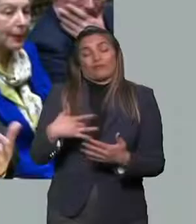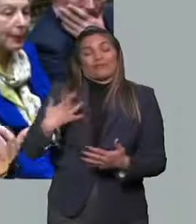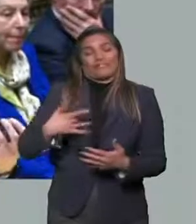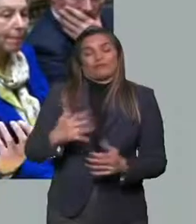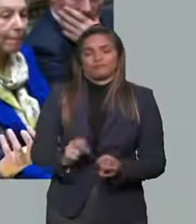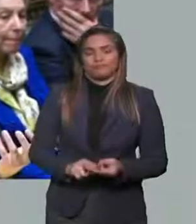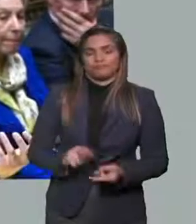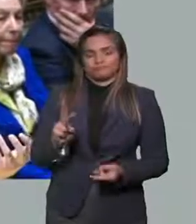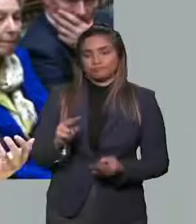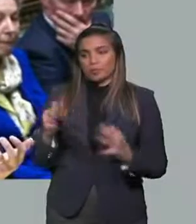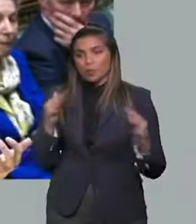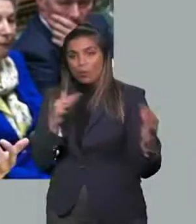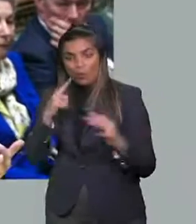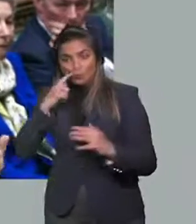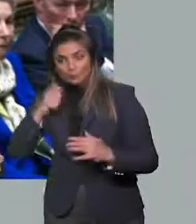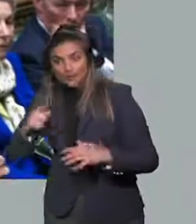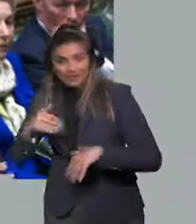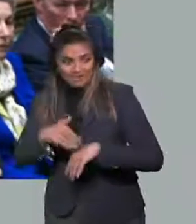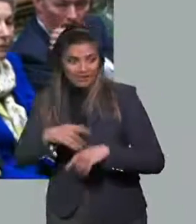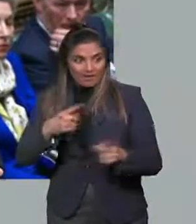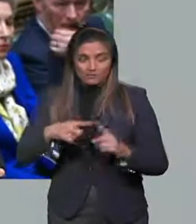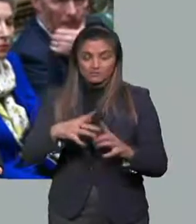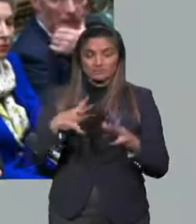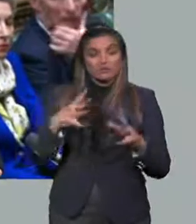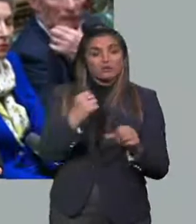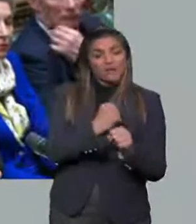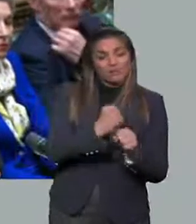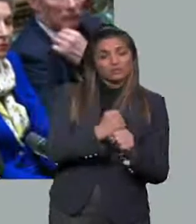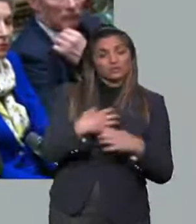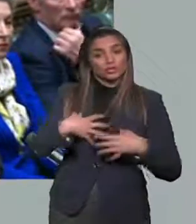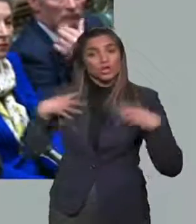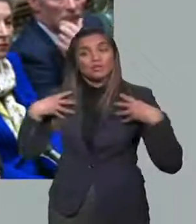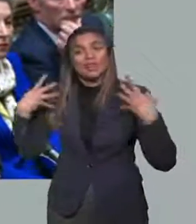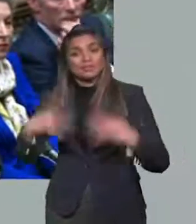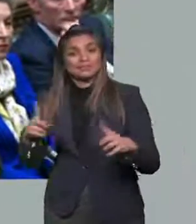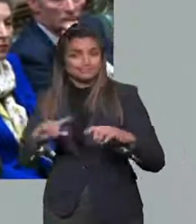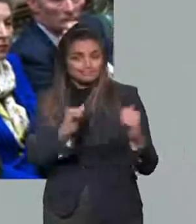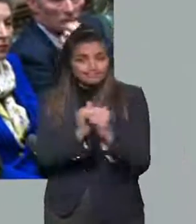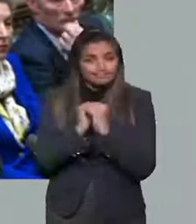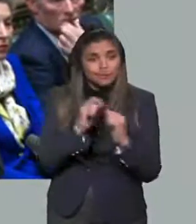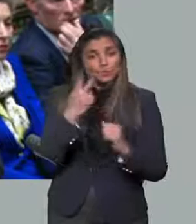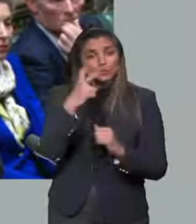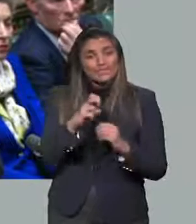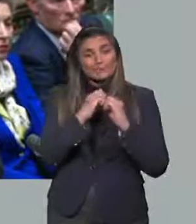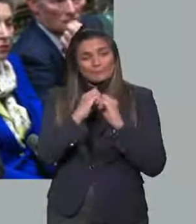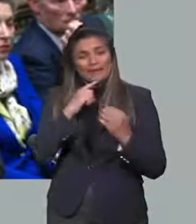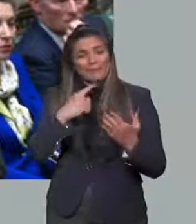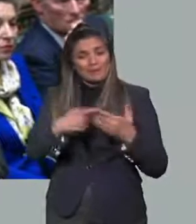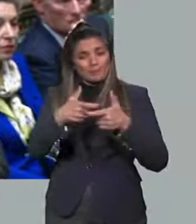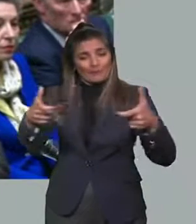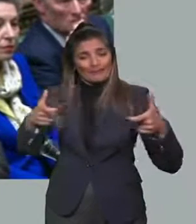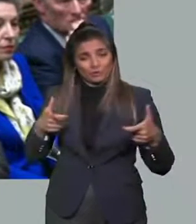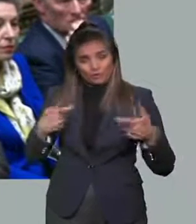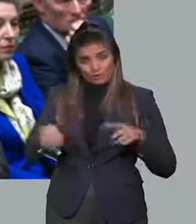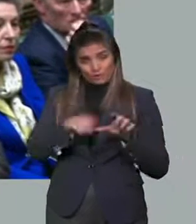The government and the Chancellor have already put in place a £20 billion package across this year, £9 billion